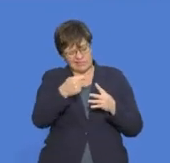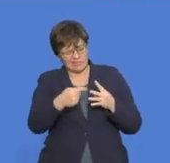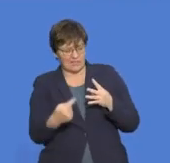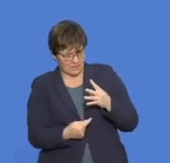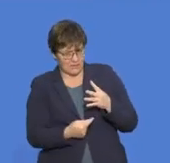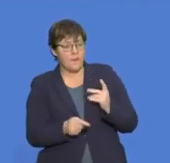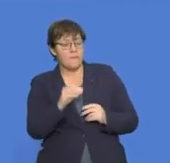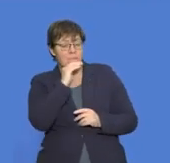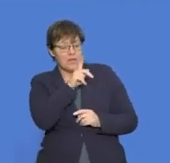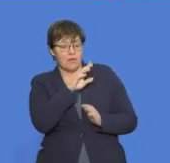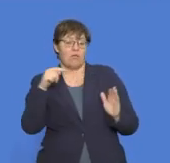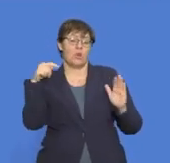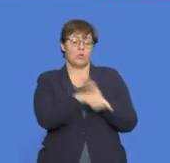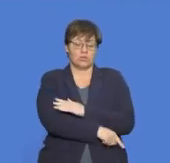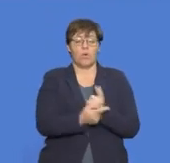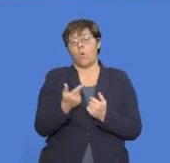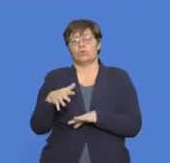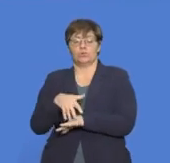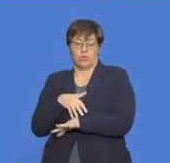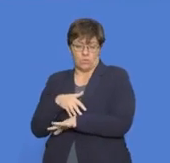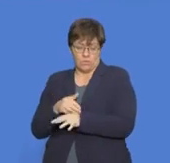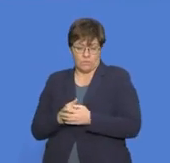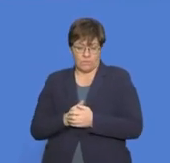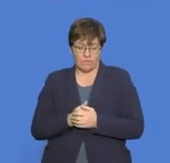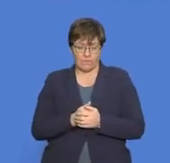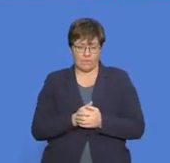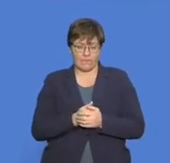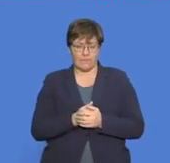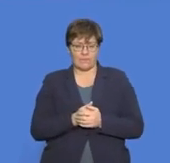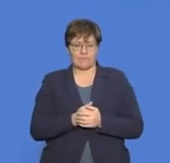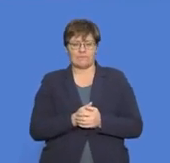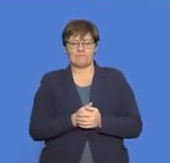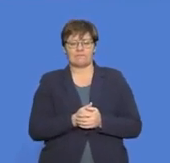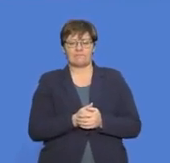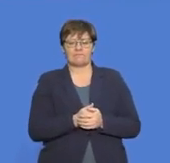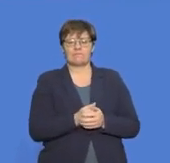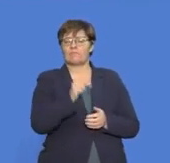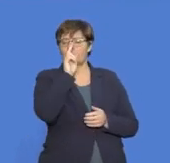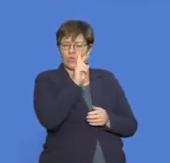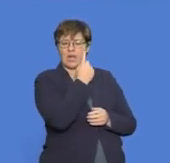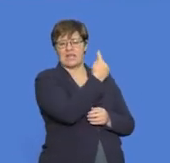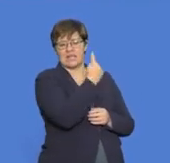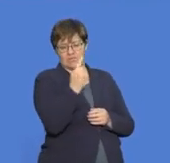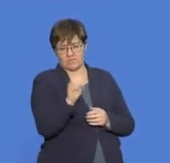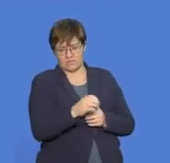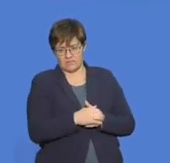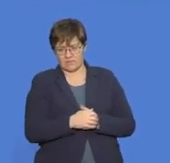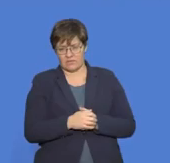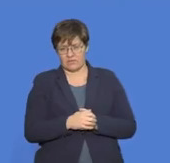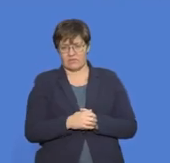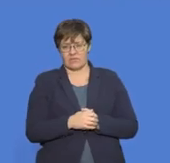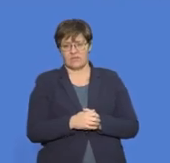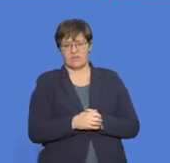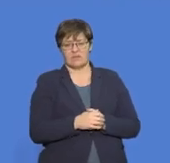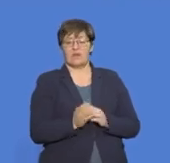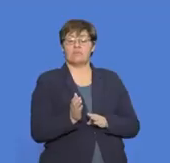factors which will make plants lose water more quickly or more slowly, and we're going to be having a look at each of those. The